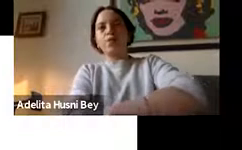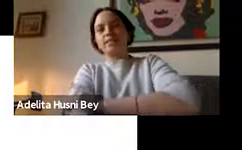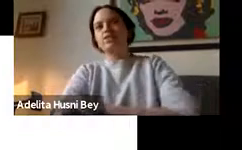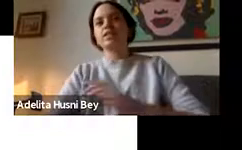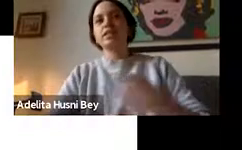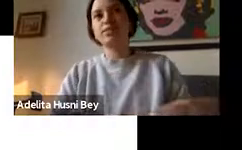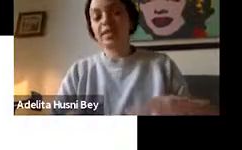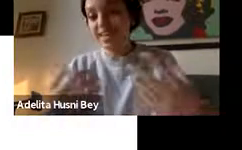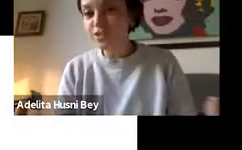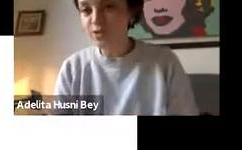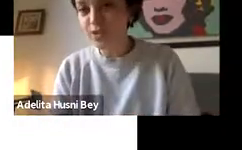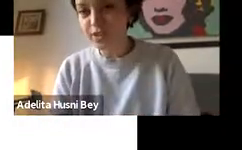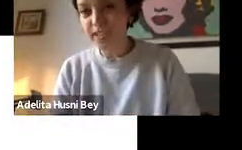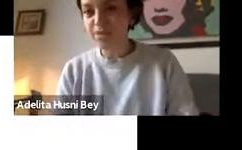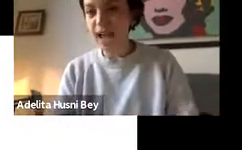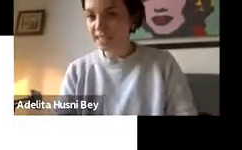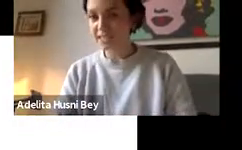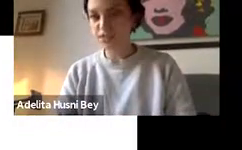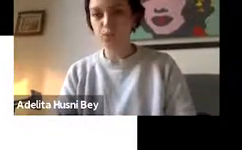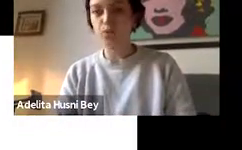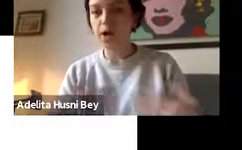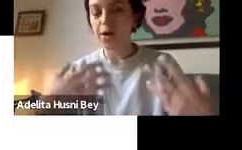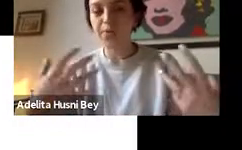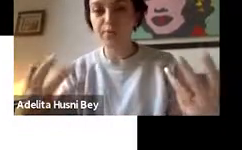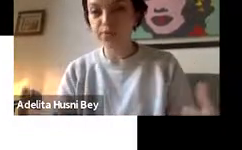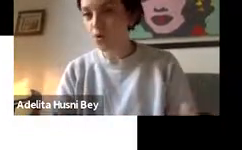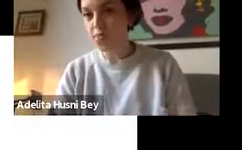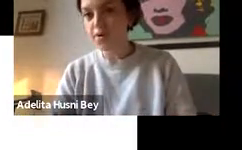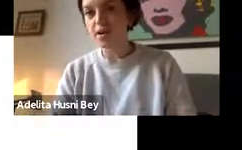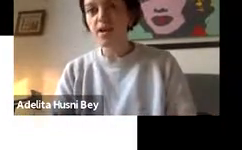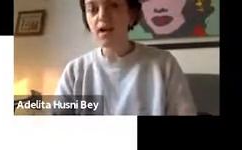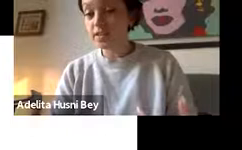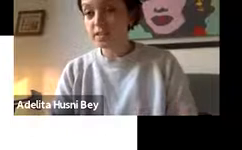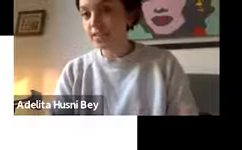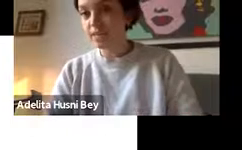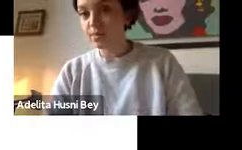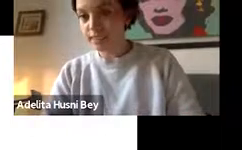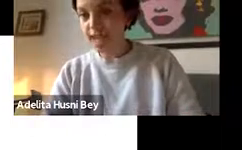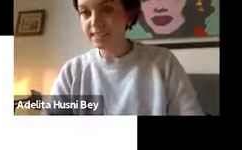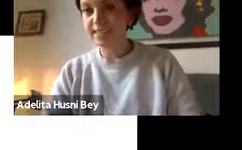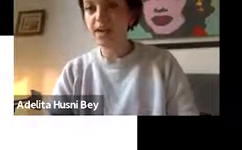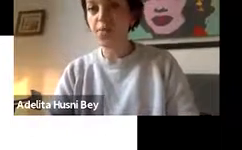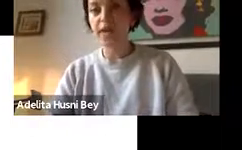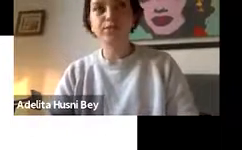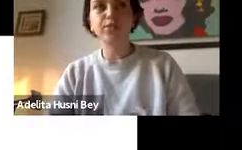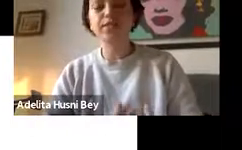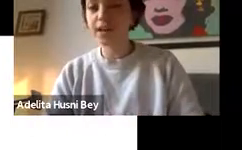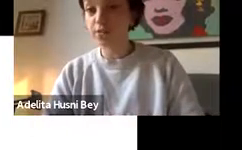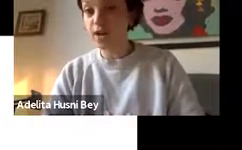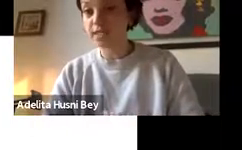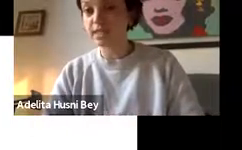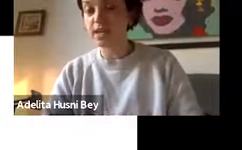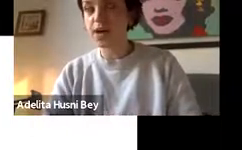how essentially essential workers have been asked to perform unsustainable tasks and sort